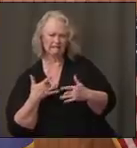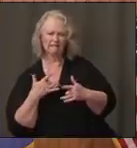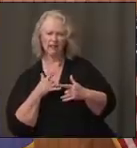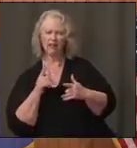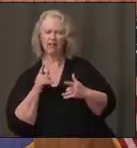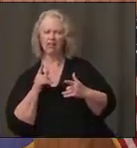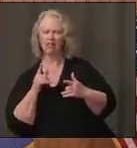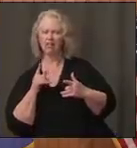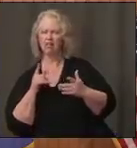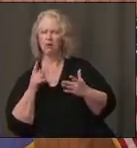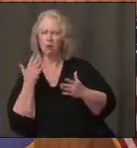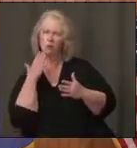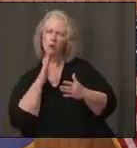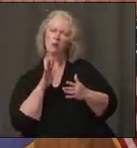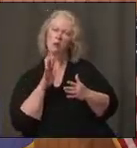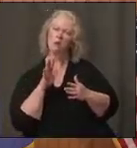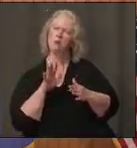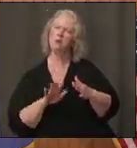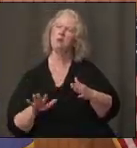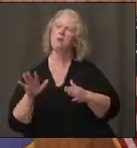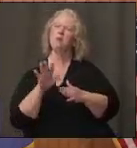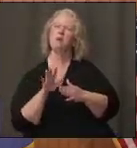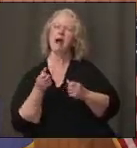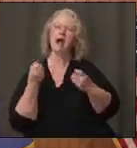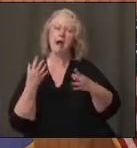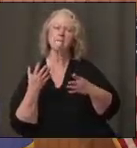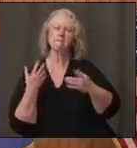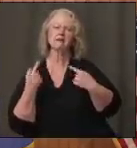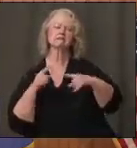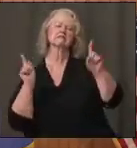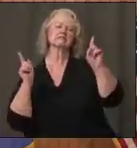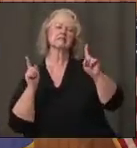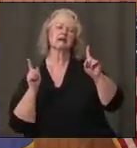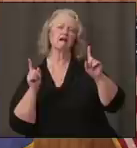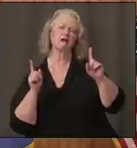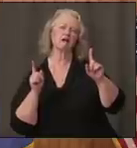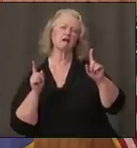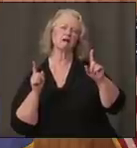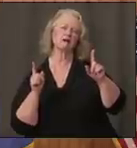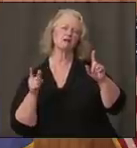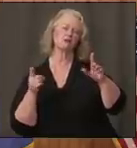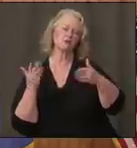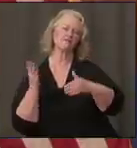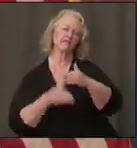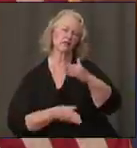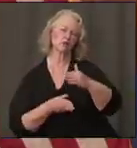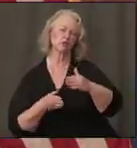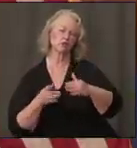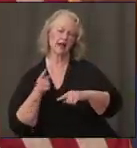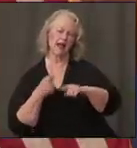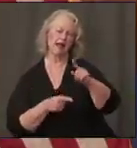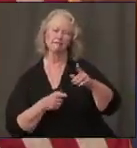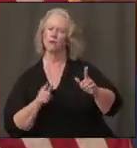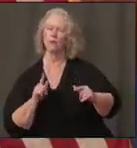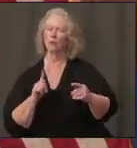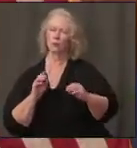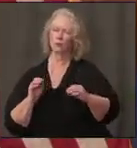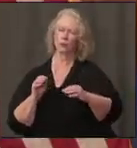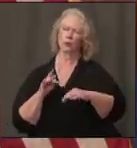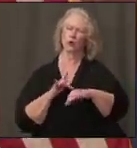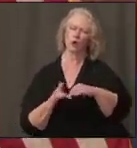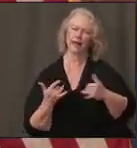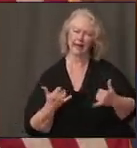is it still too early to in the volunteer process? Yeah, it's a little early, but like most